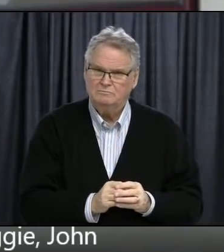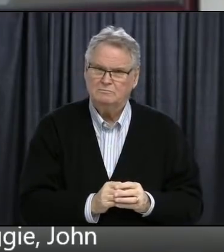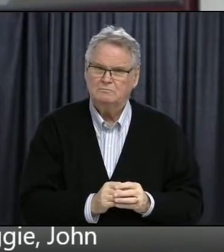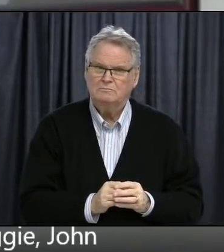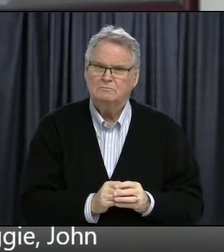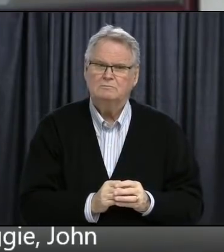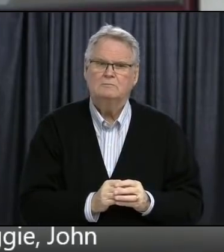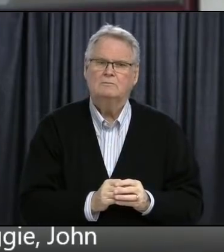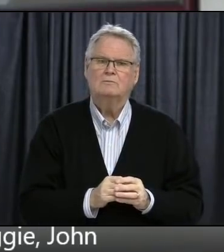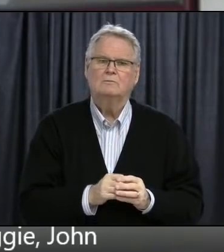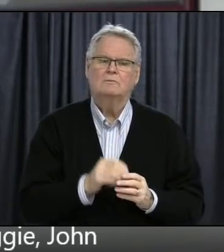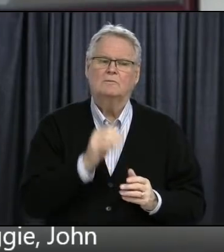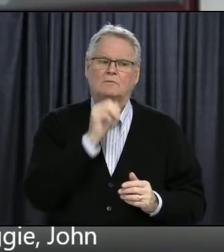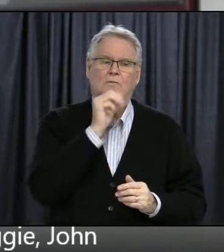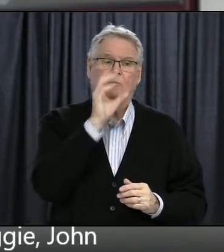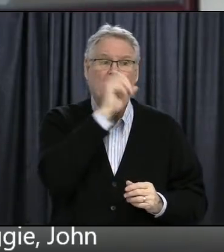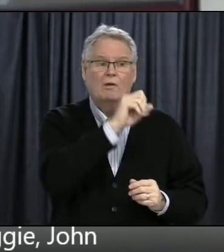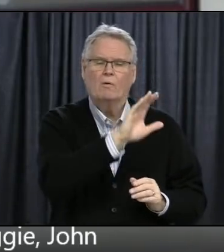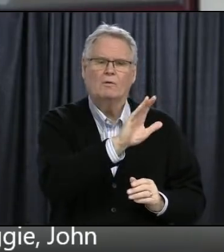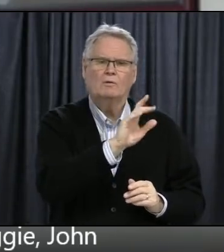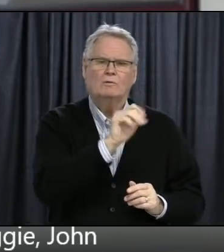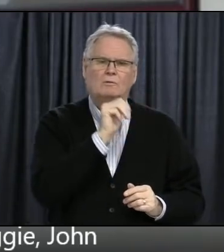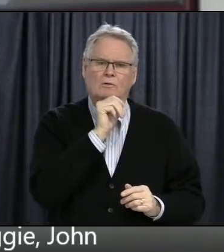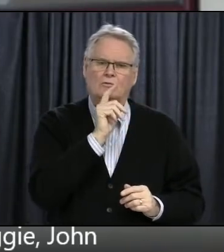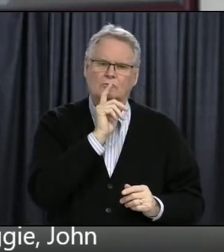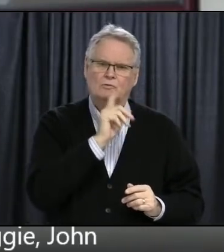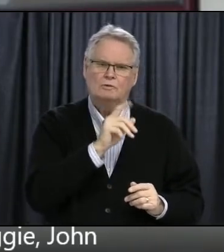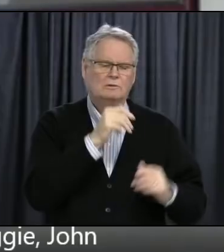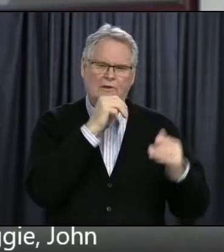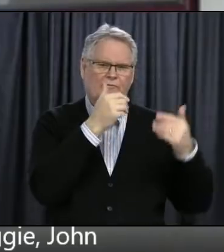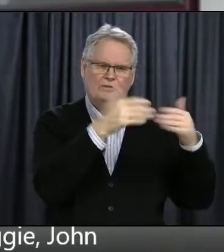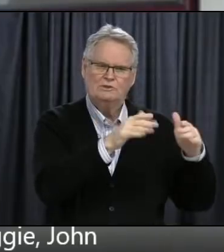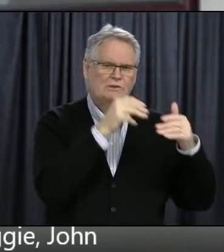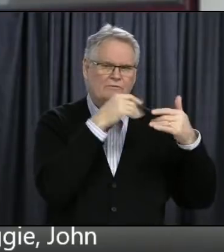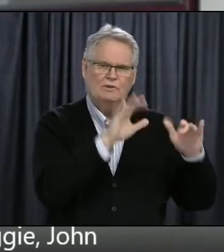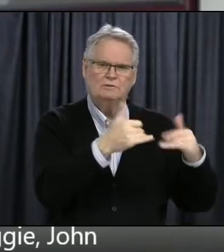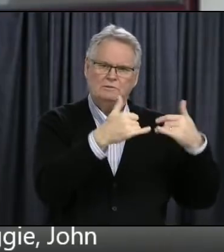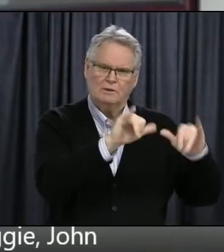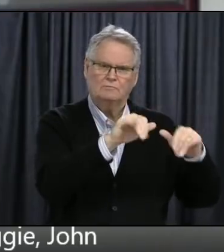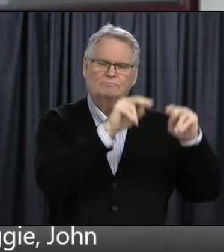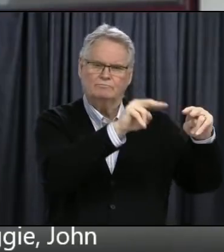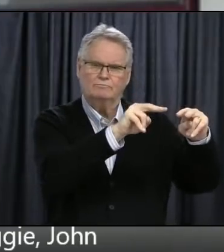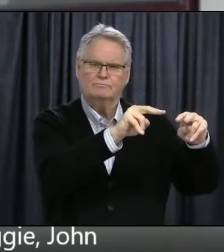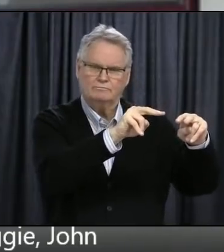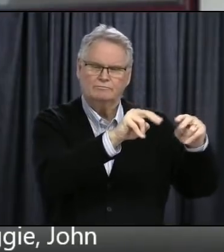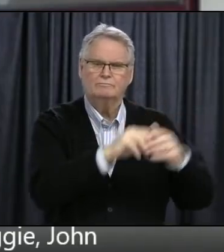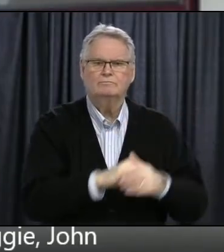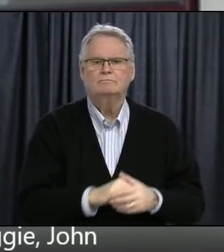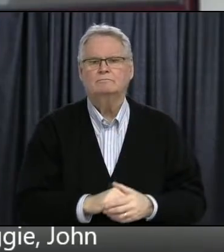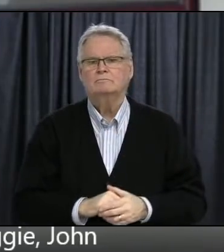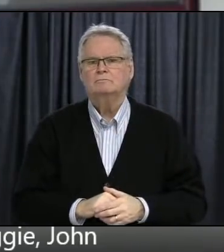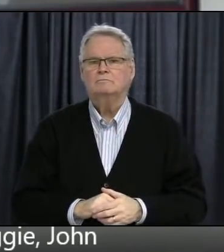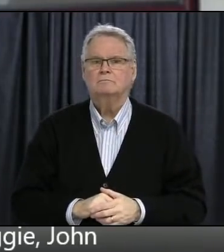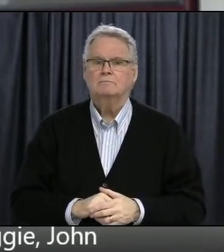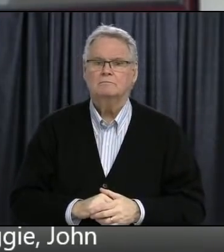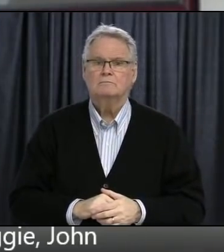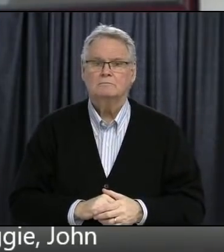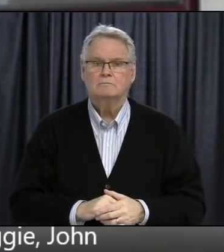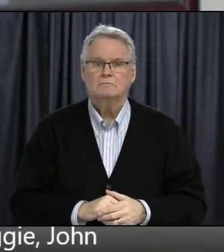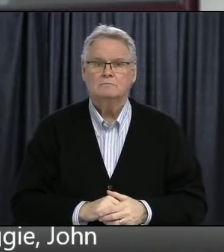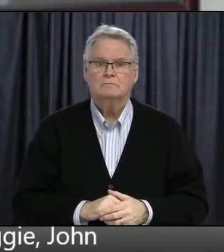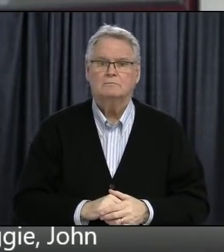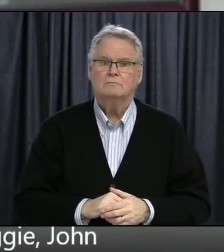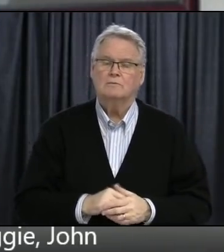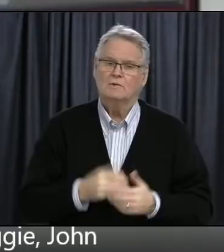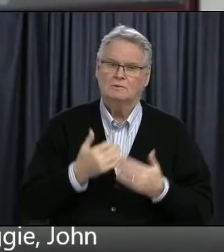to re-emphasize Dr. Fitzgerald's comment that no one who wants this vaccine and is eligible will be left